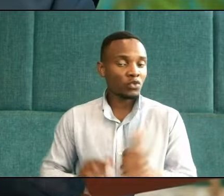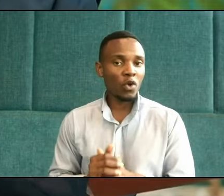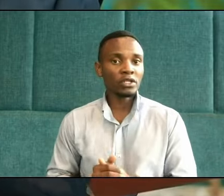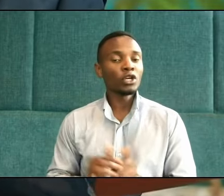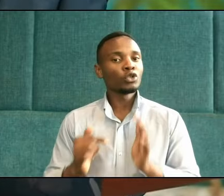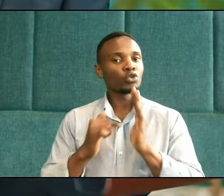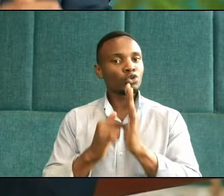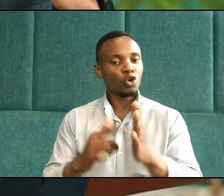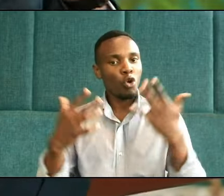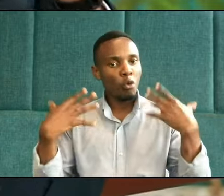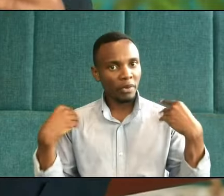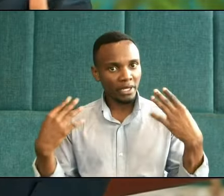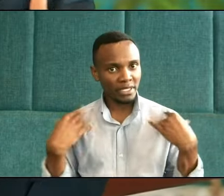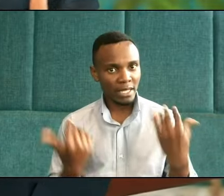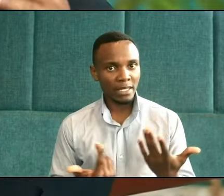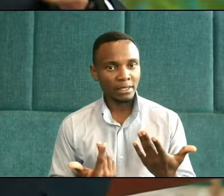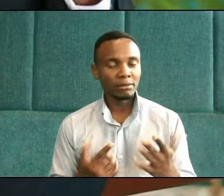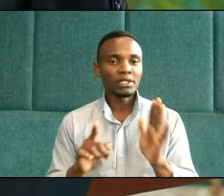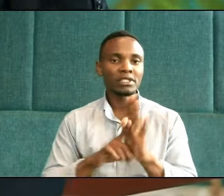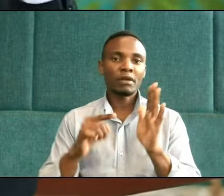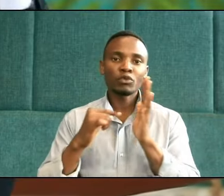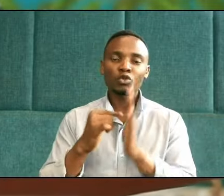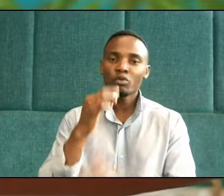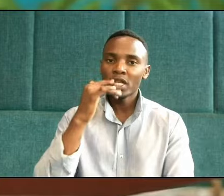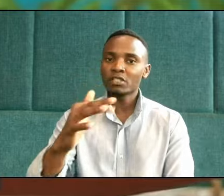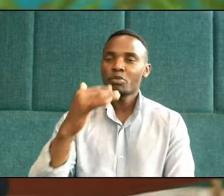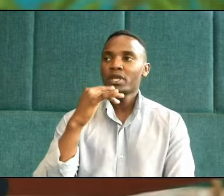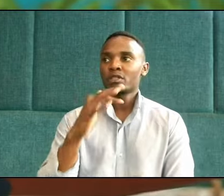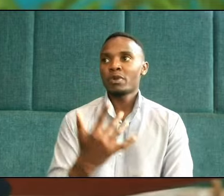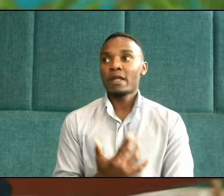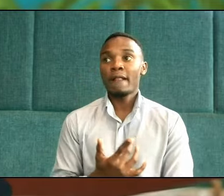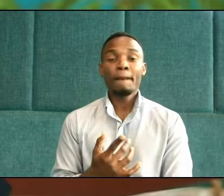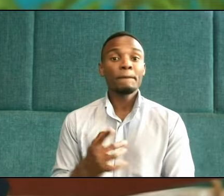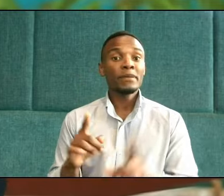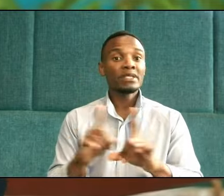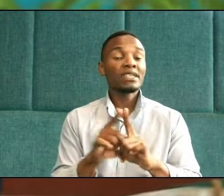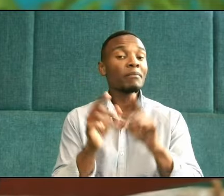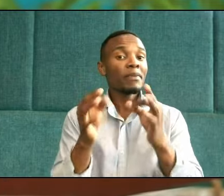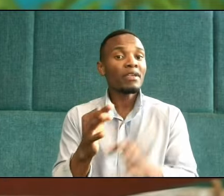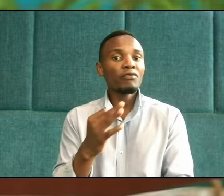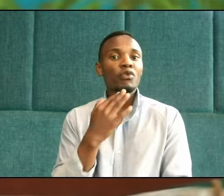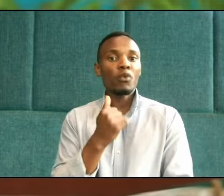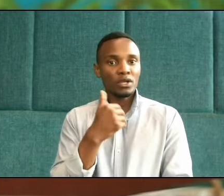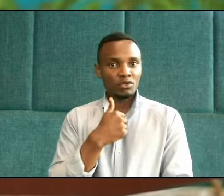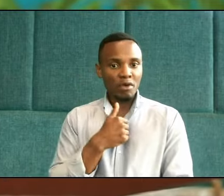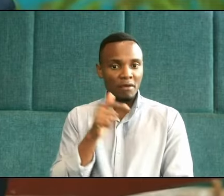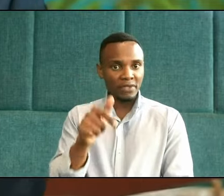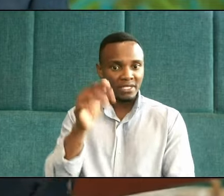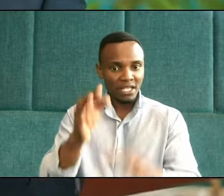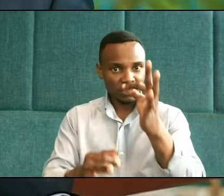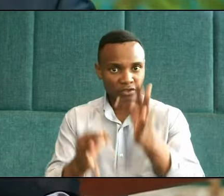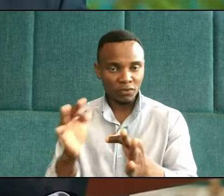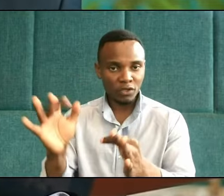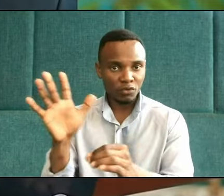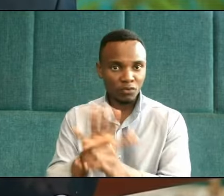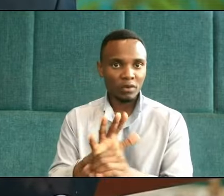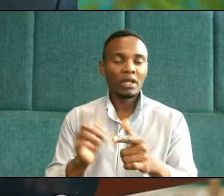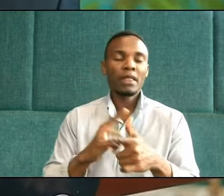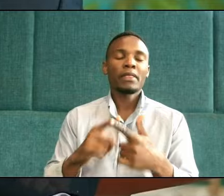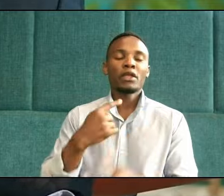aspect of it. And in order for us to have it the way it's supposed to be, the word of